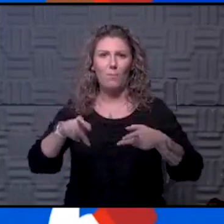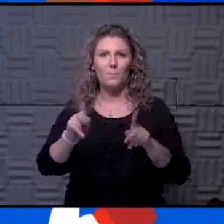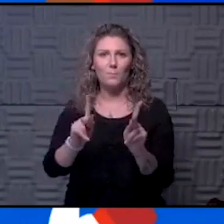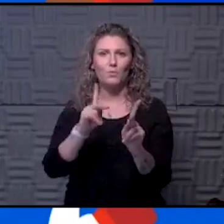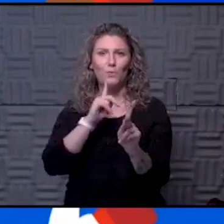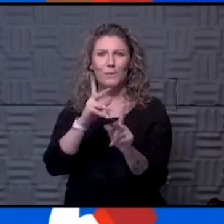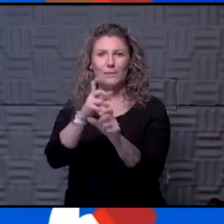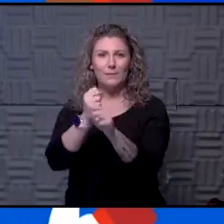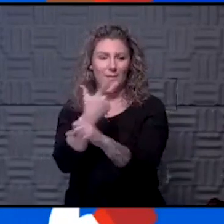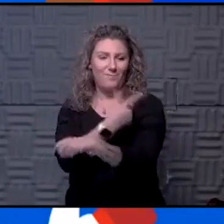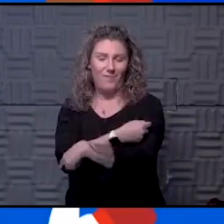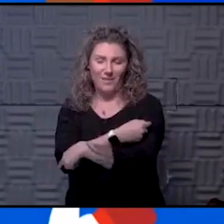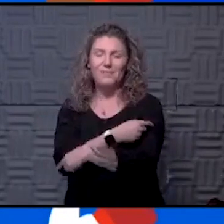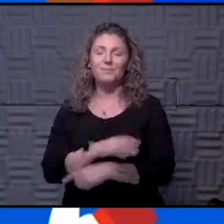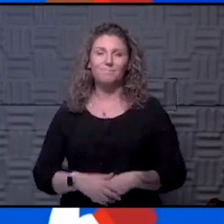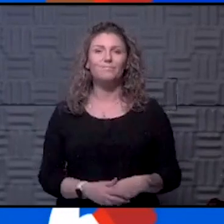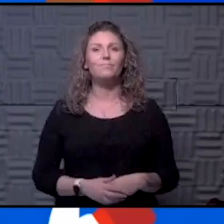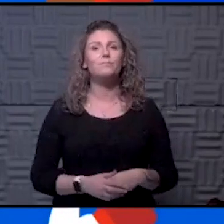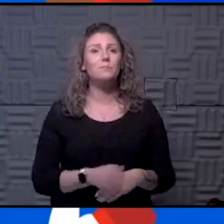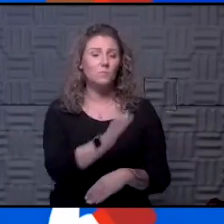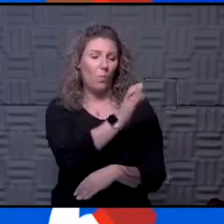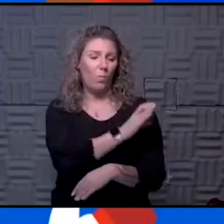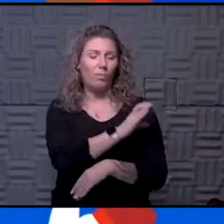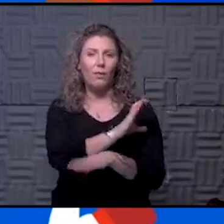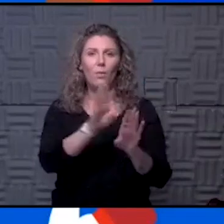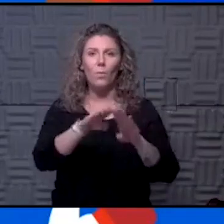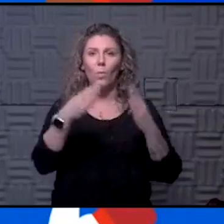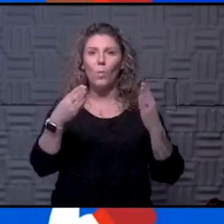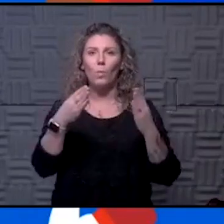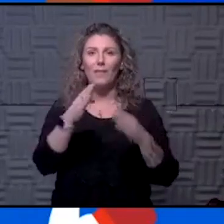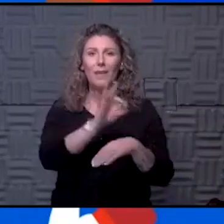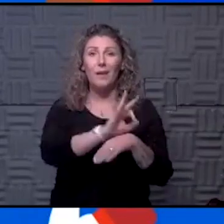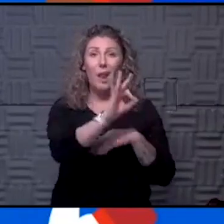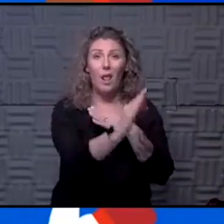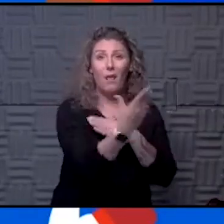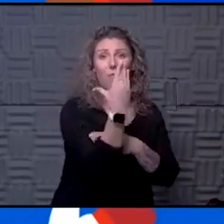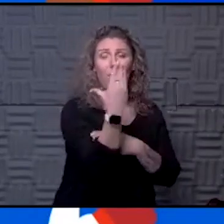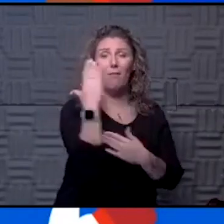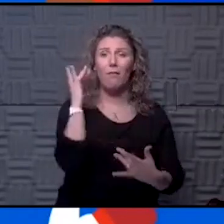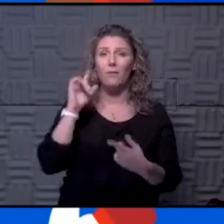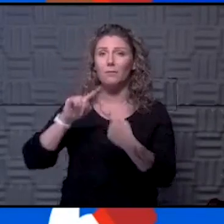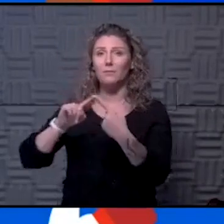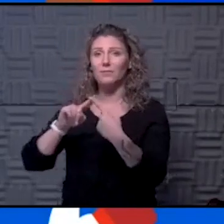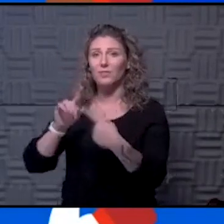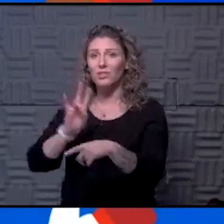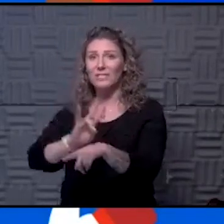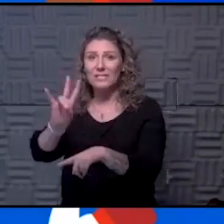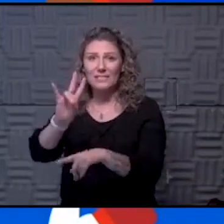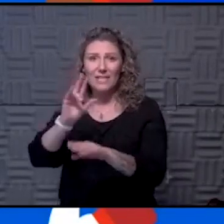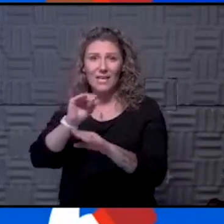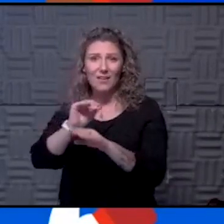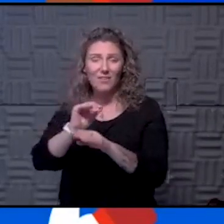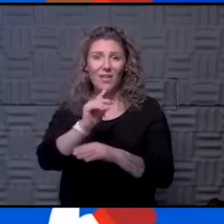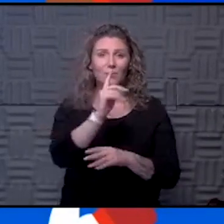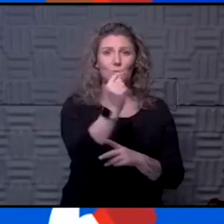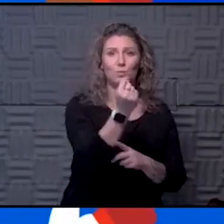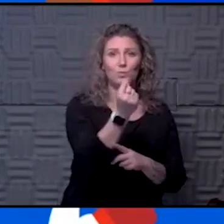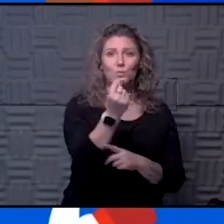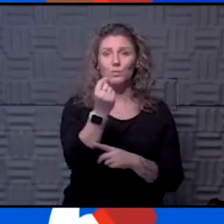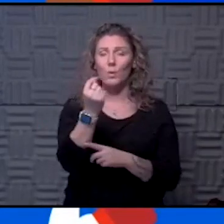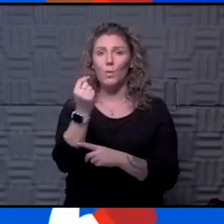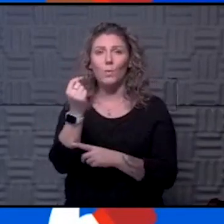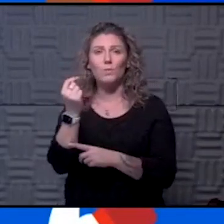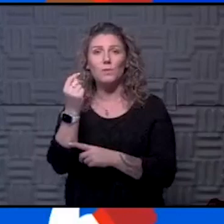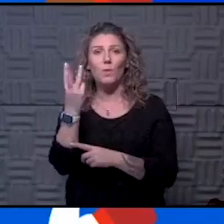get vaccinated. So our clinics are now open 9 a.m. to 7 p.m. Tuesday, Wednesday,